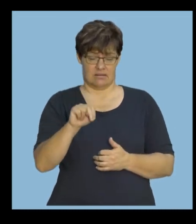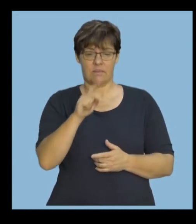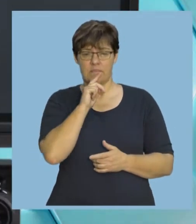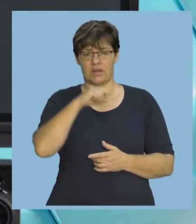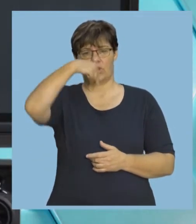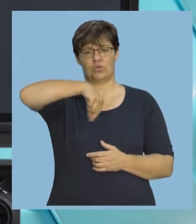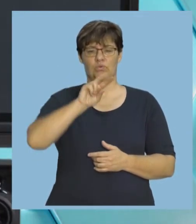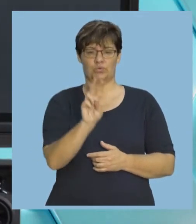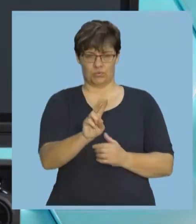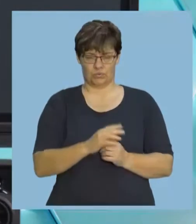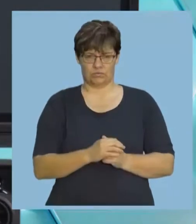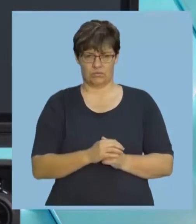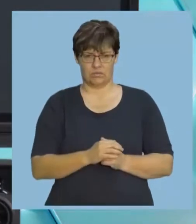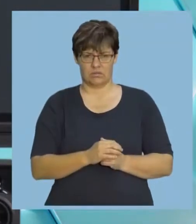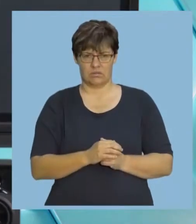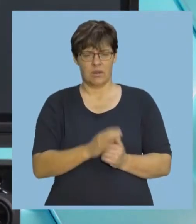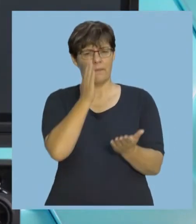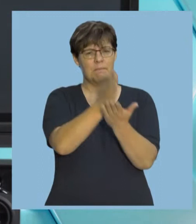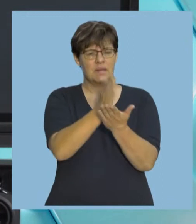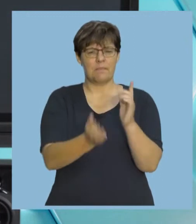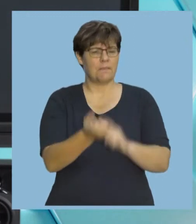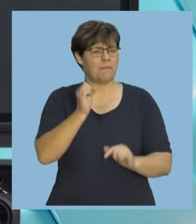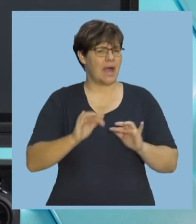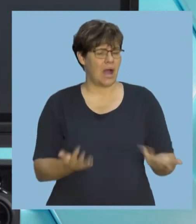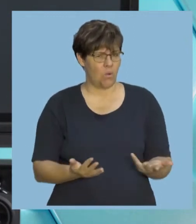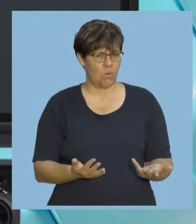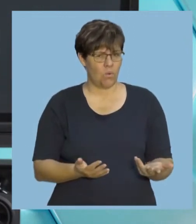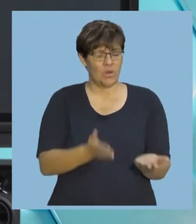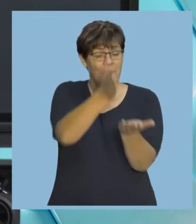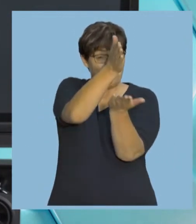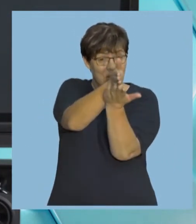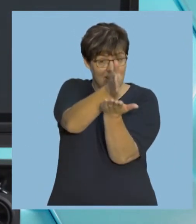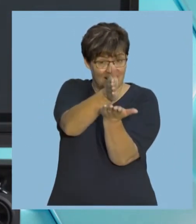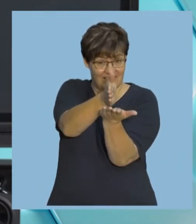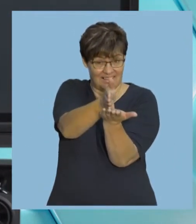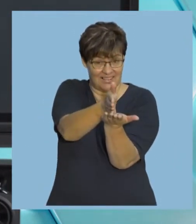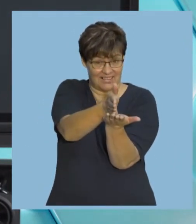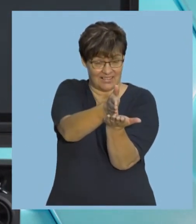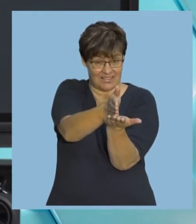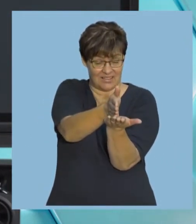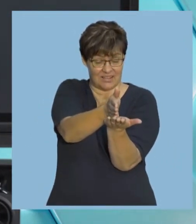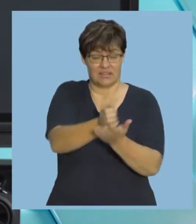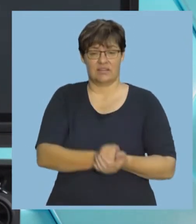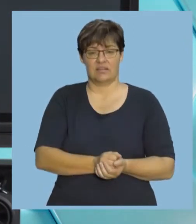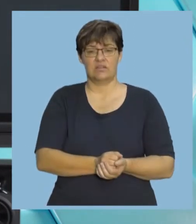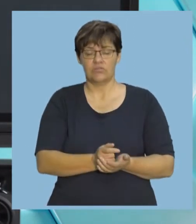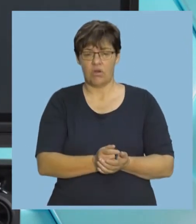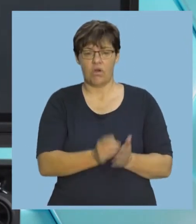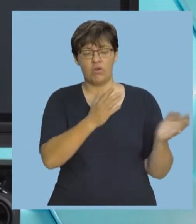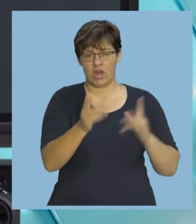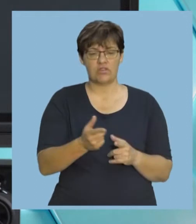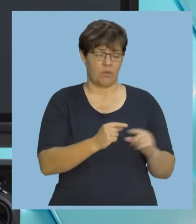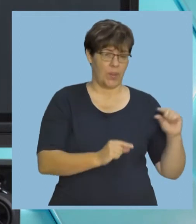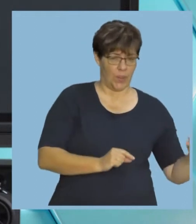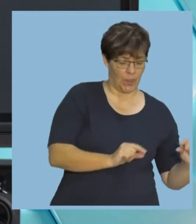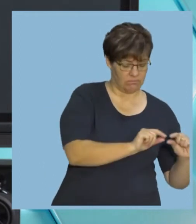is Q2. And how do we find the median? The median is the middle one, okay? So you